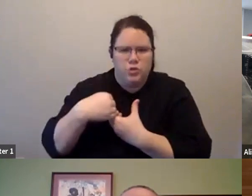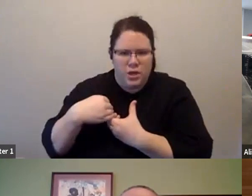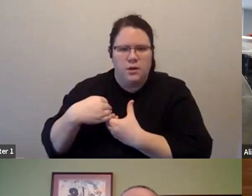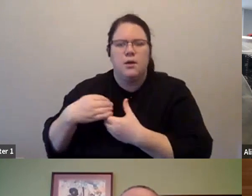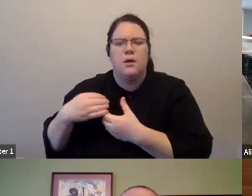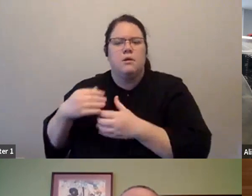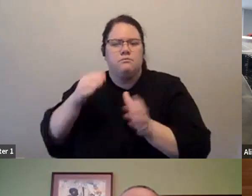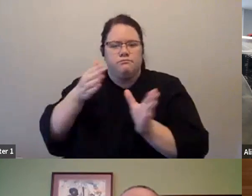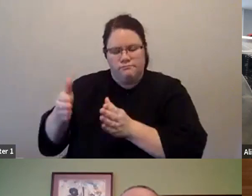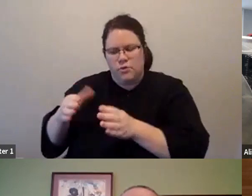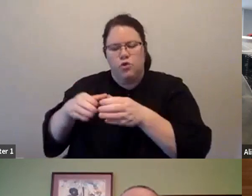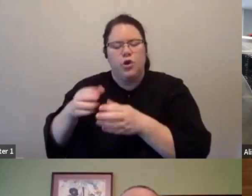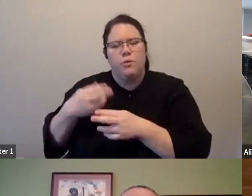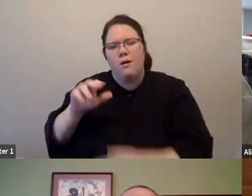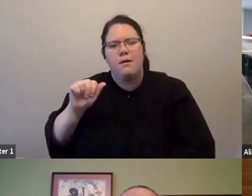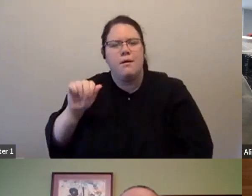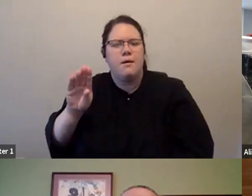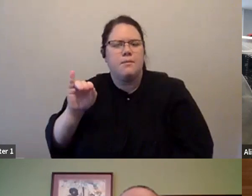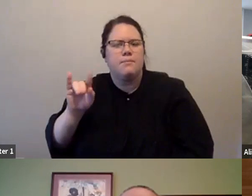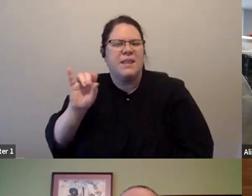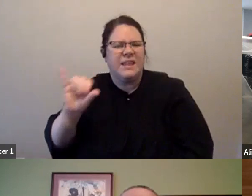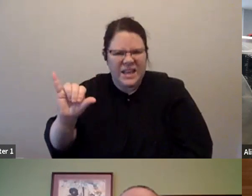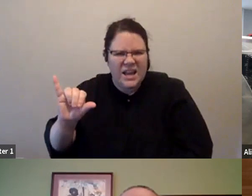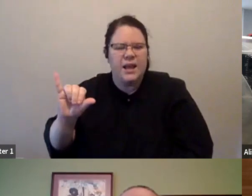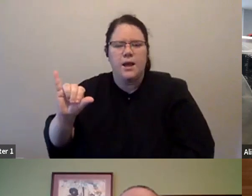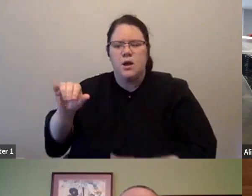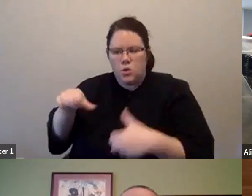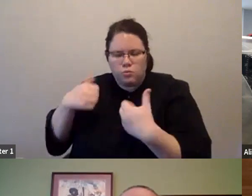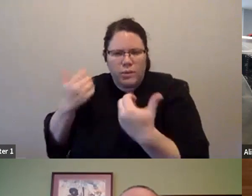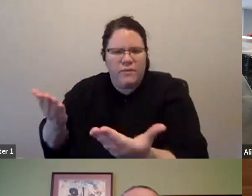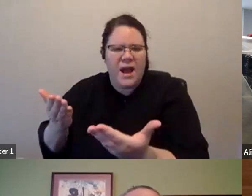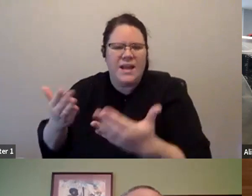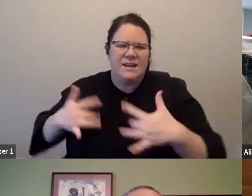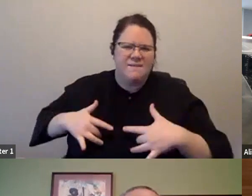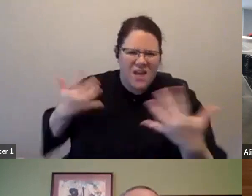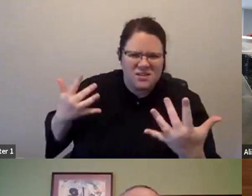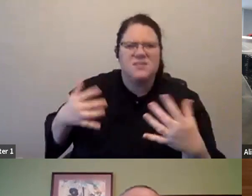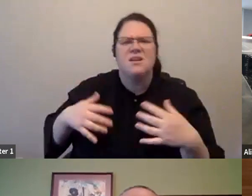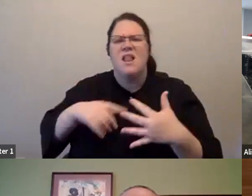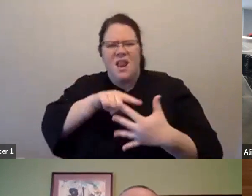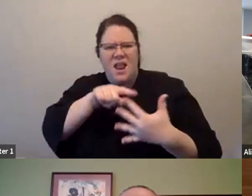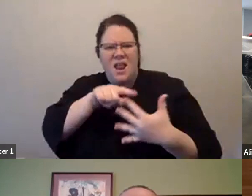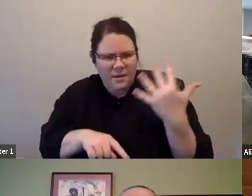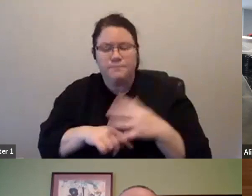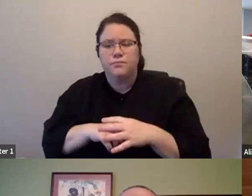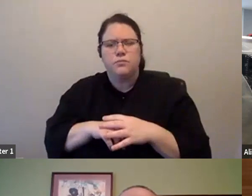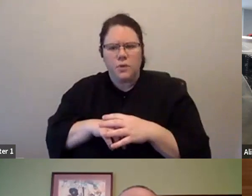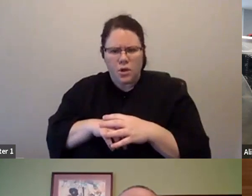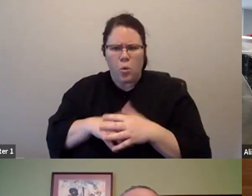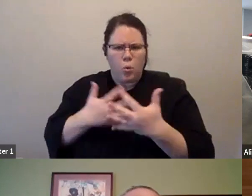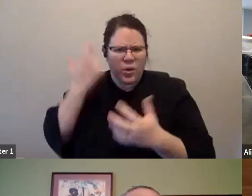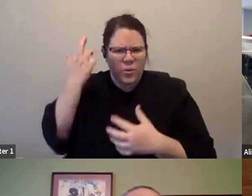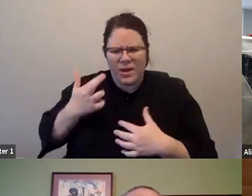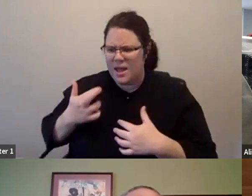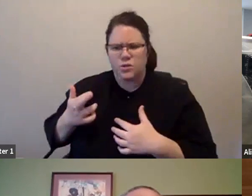and caregivers group. They put on new activities, new events, and I'll have a chance to talk on that a little bit later. But really, like I said, we wanted to double down on those